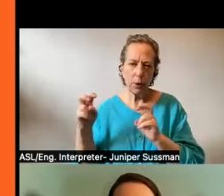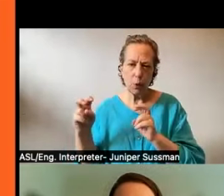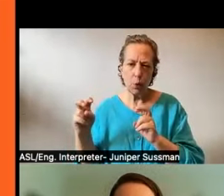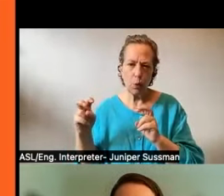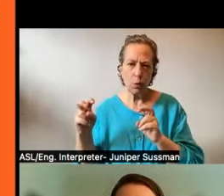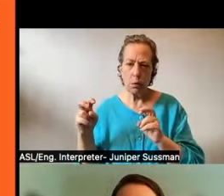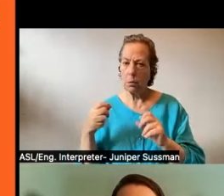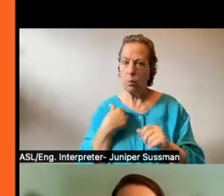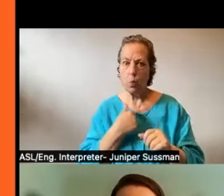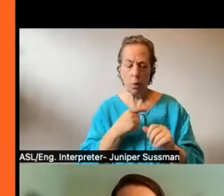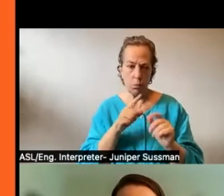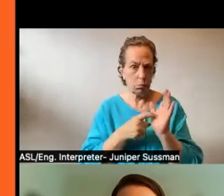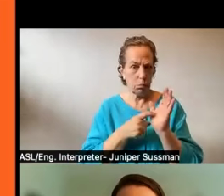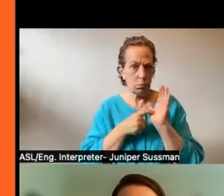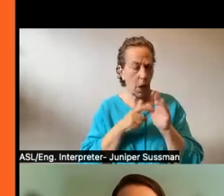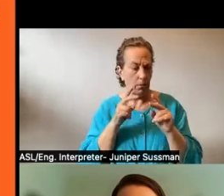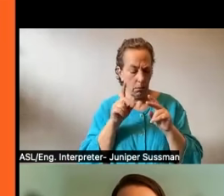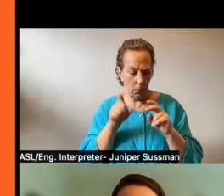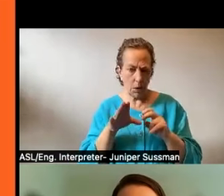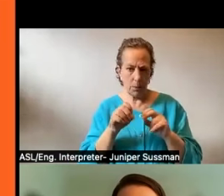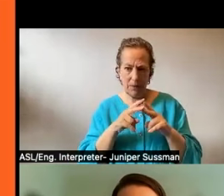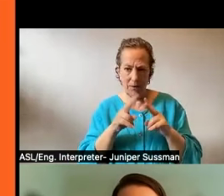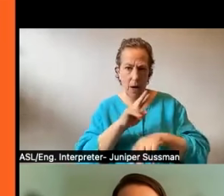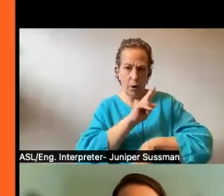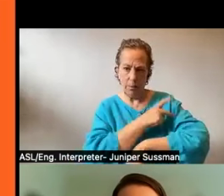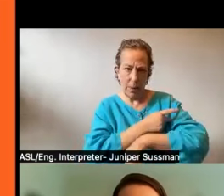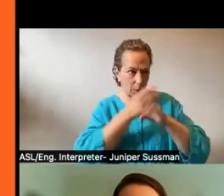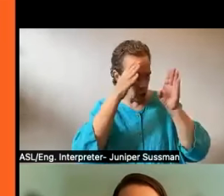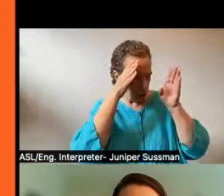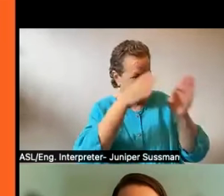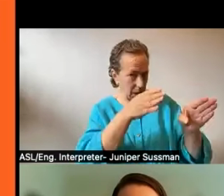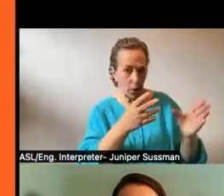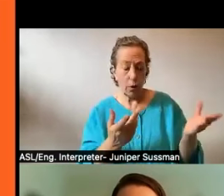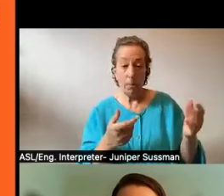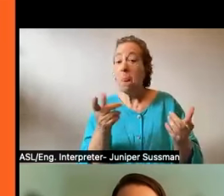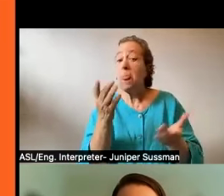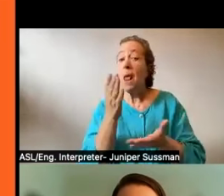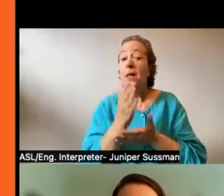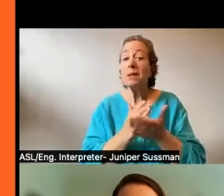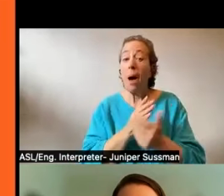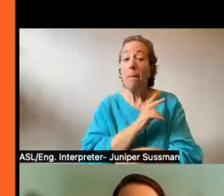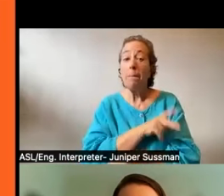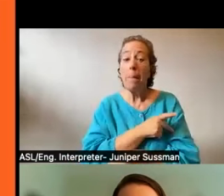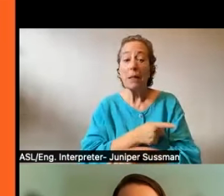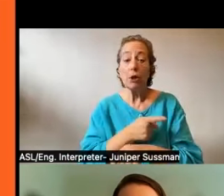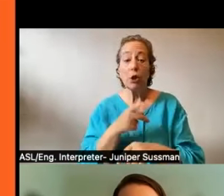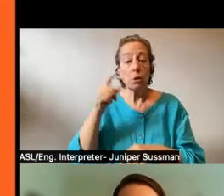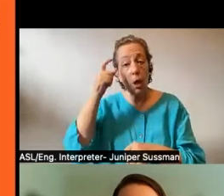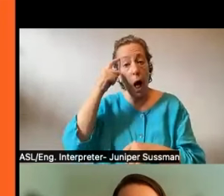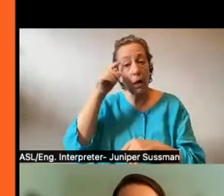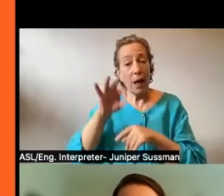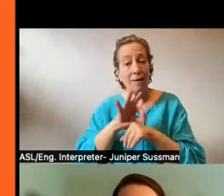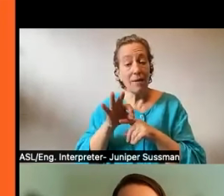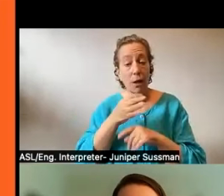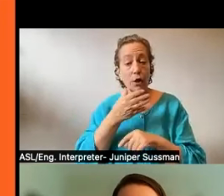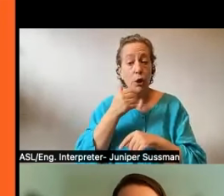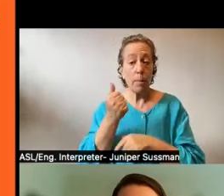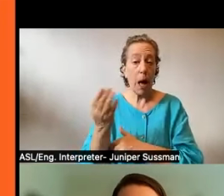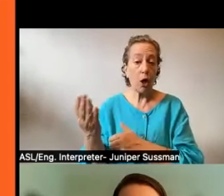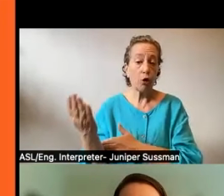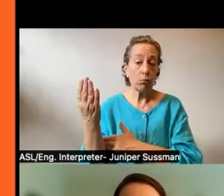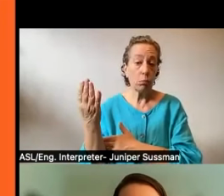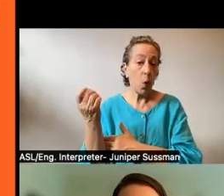patient-centered. Some folks have better cognition in the morning or in the afternoon. Maybe they can't travel because